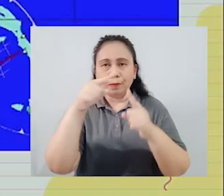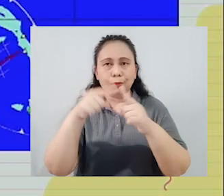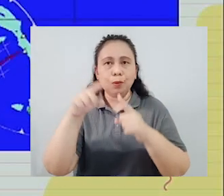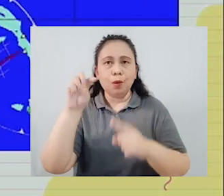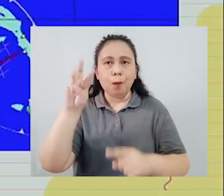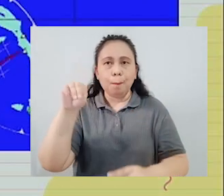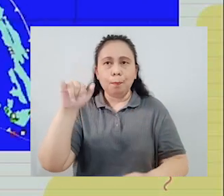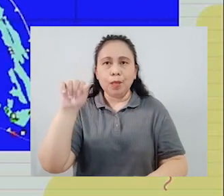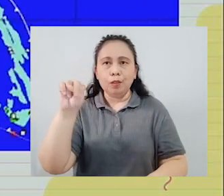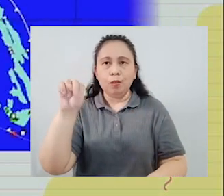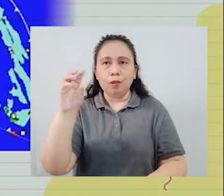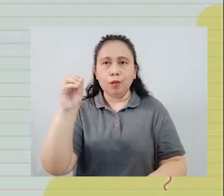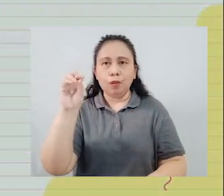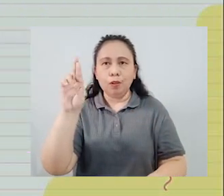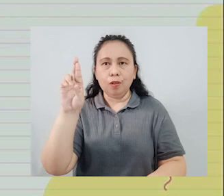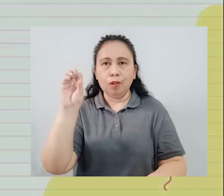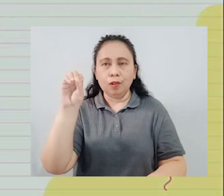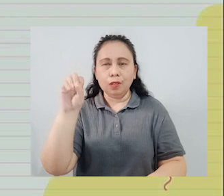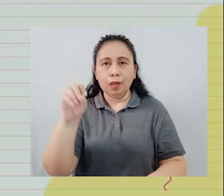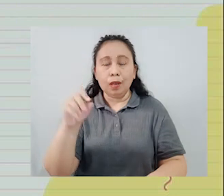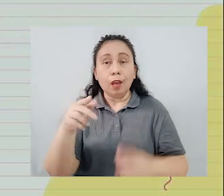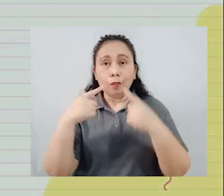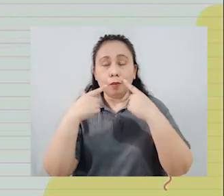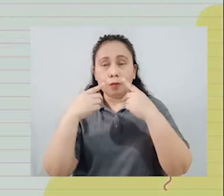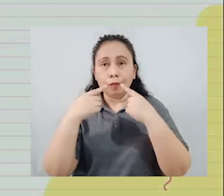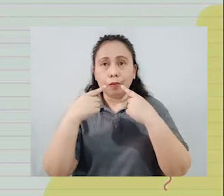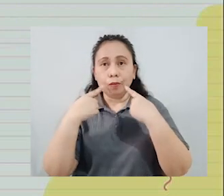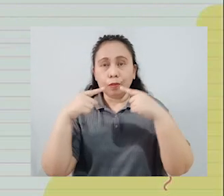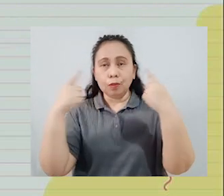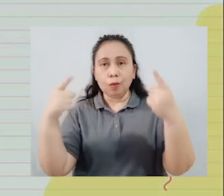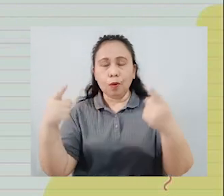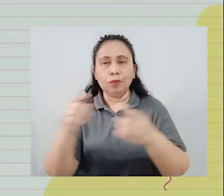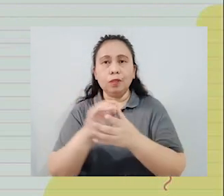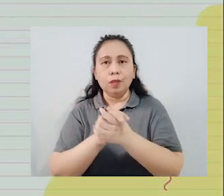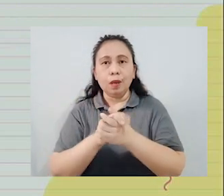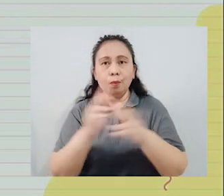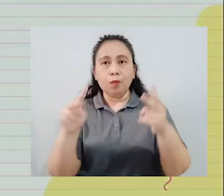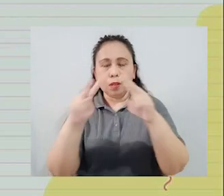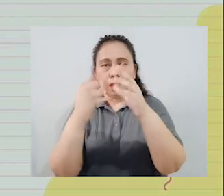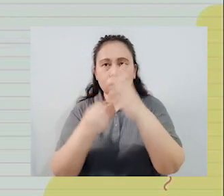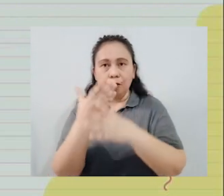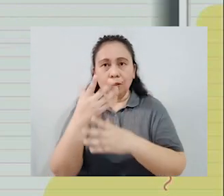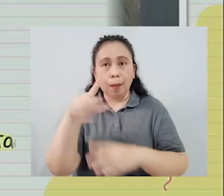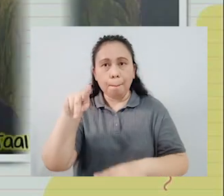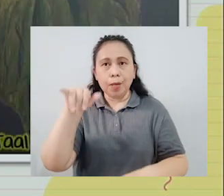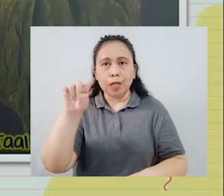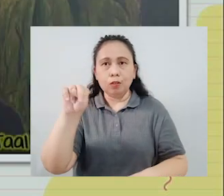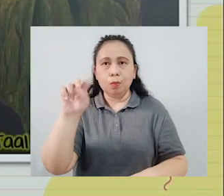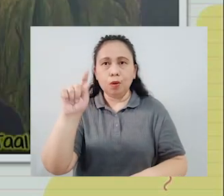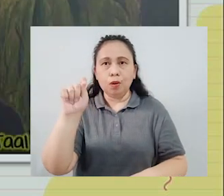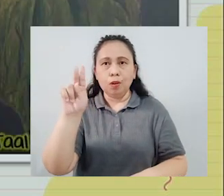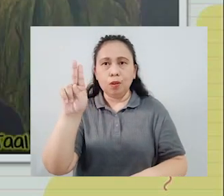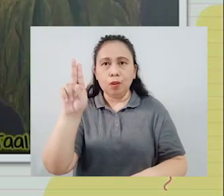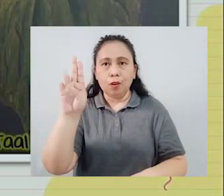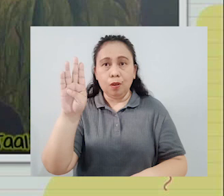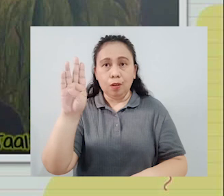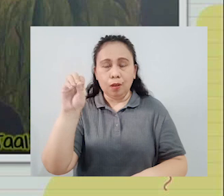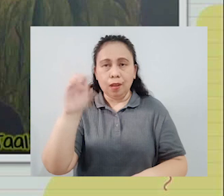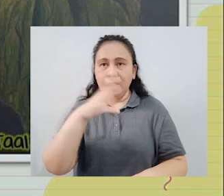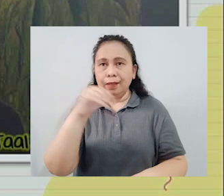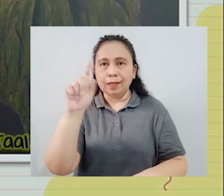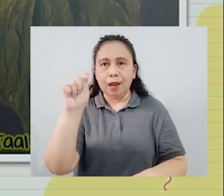Some of the known active volcanoes in this chain are Pinatubo in central Luzon and Taal in